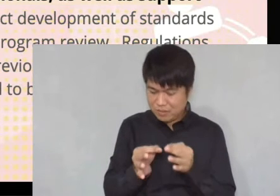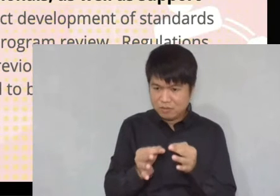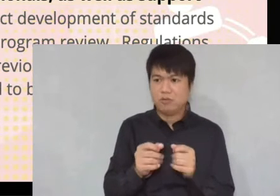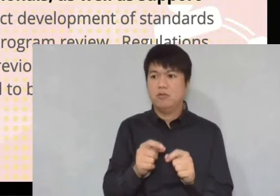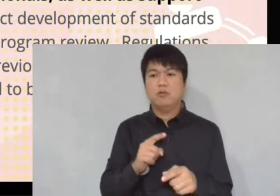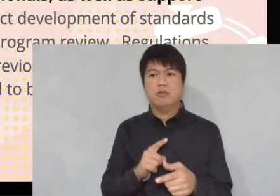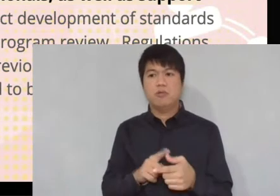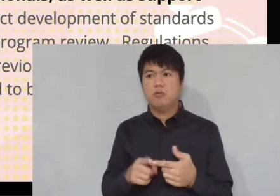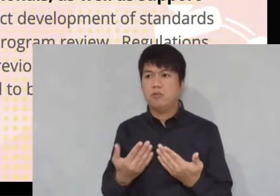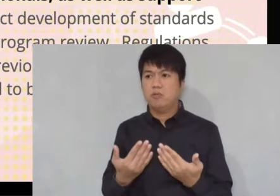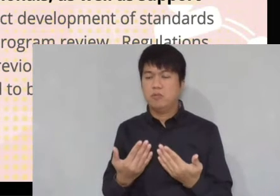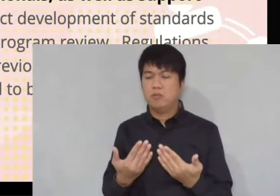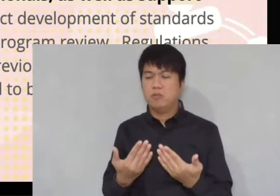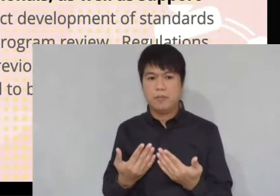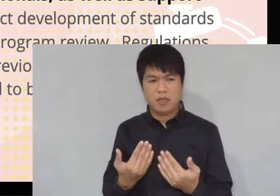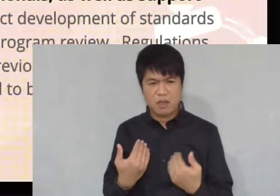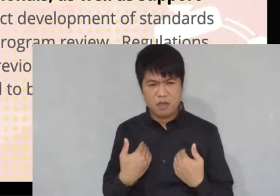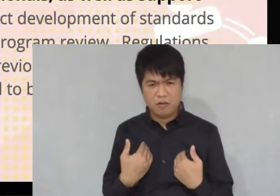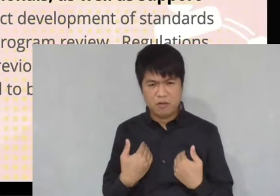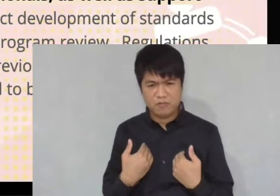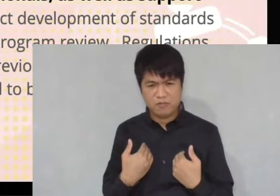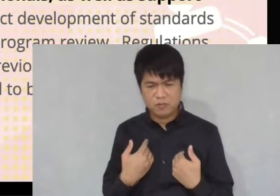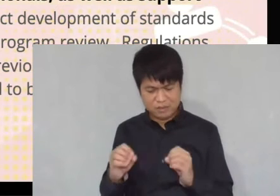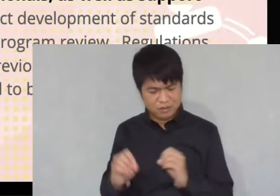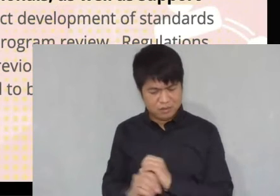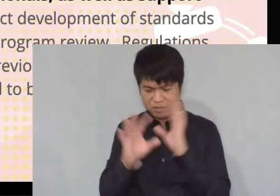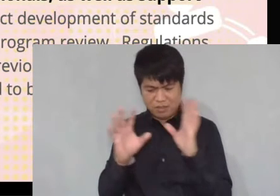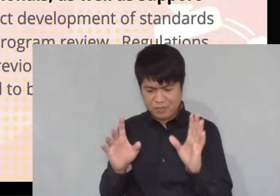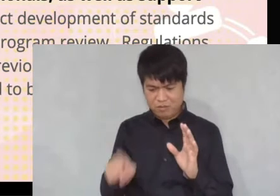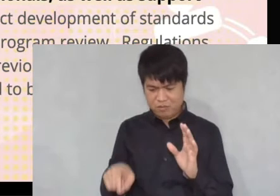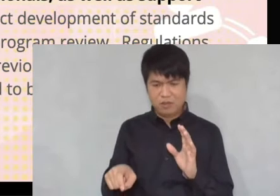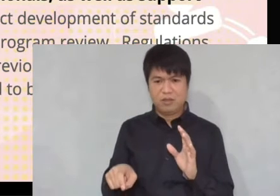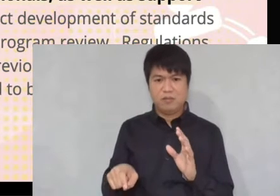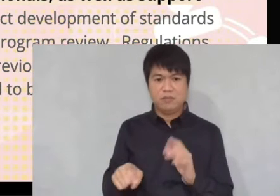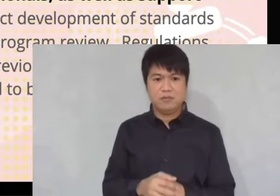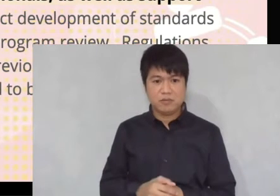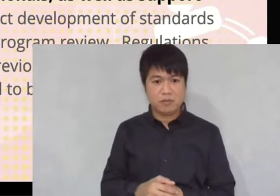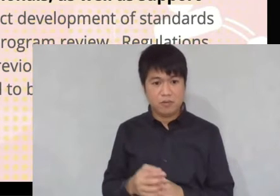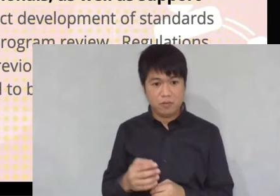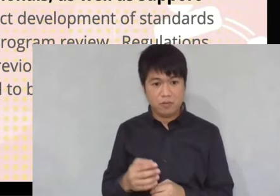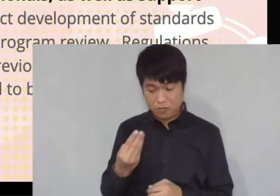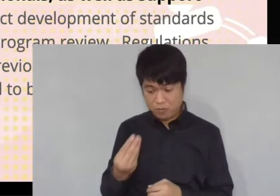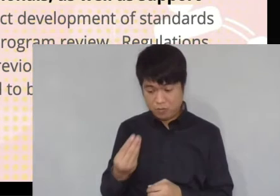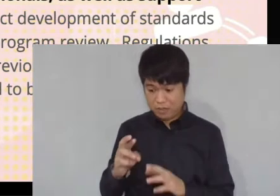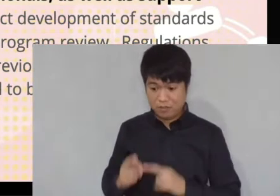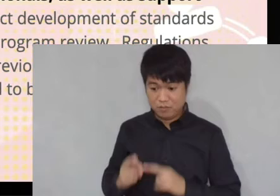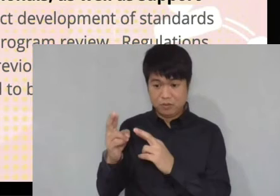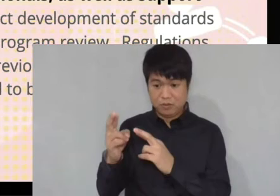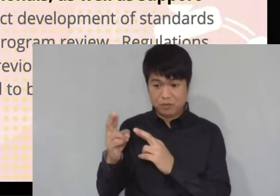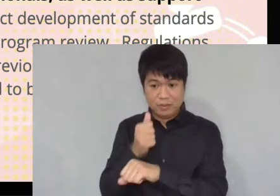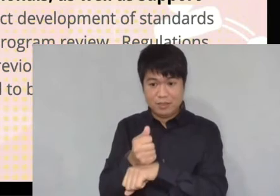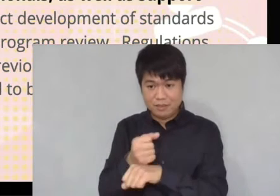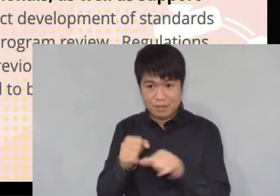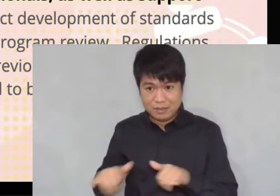is not old, so there's something to build on. Another very clear recommendation is to establishing the